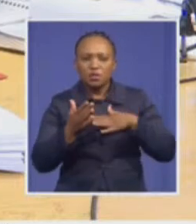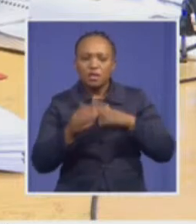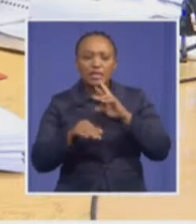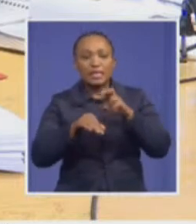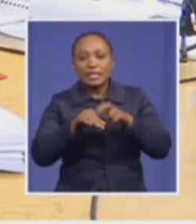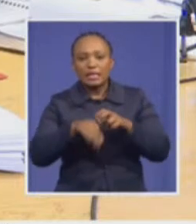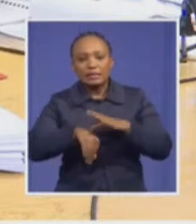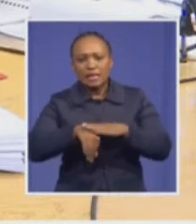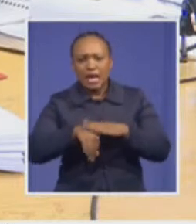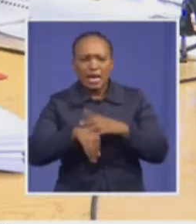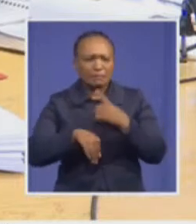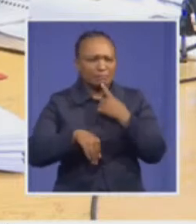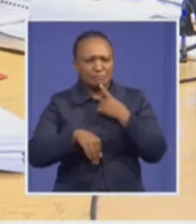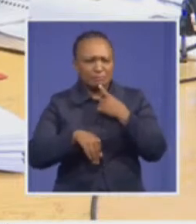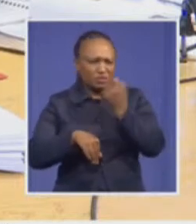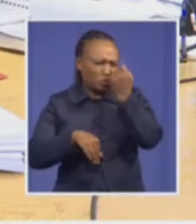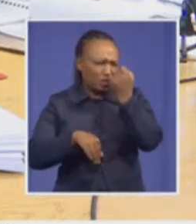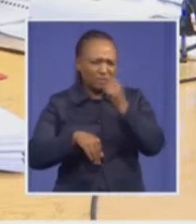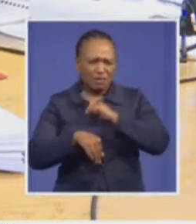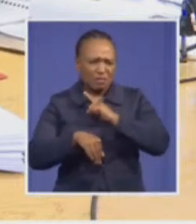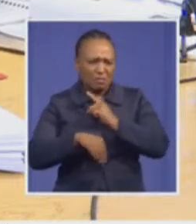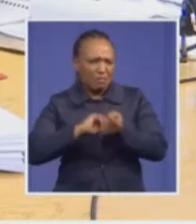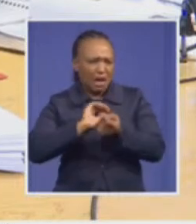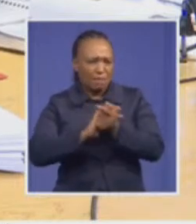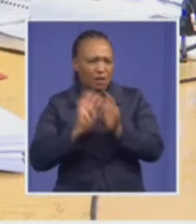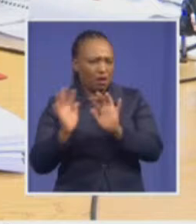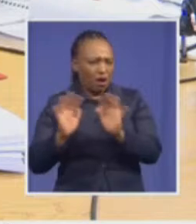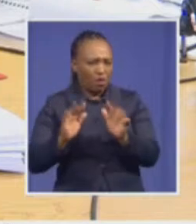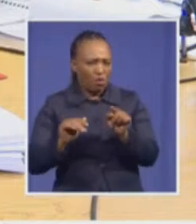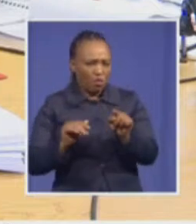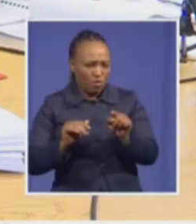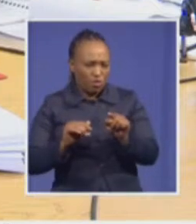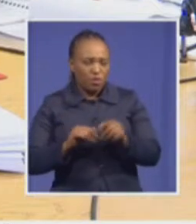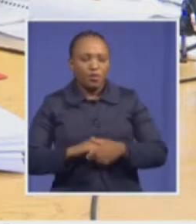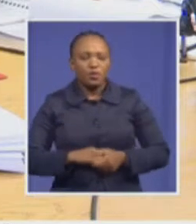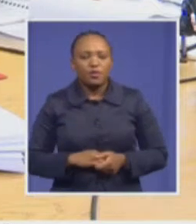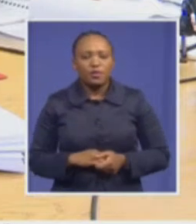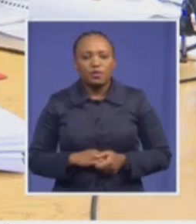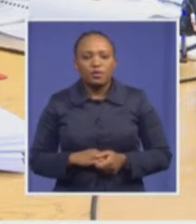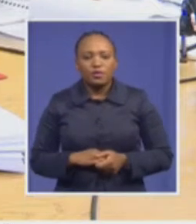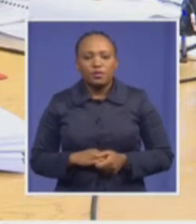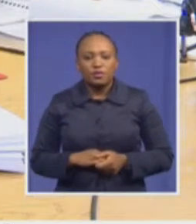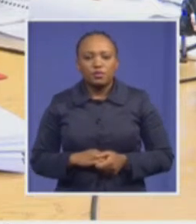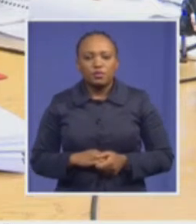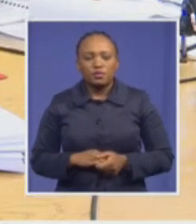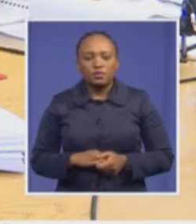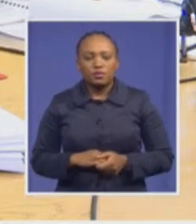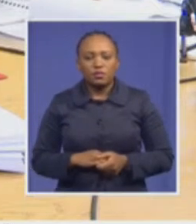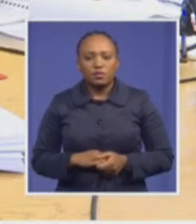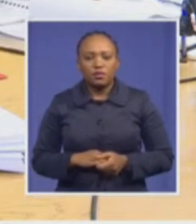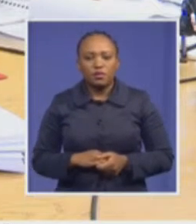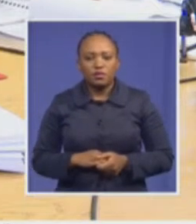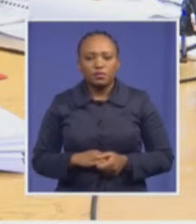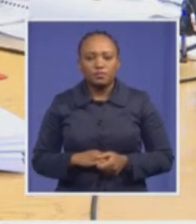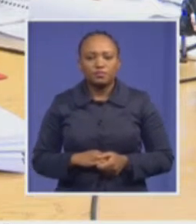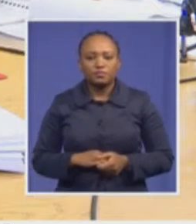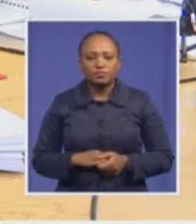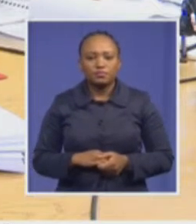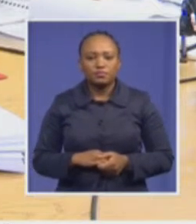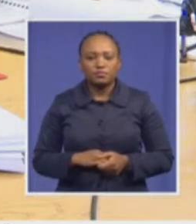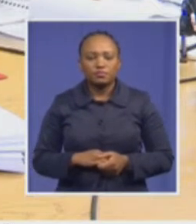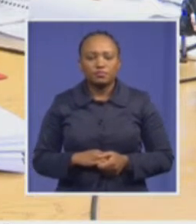circumstances under which this would have played. So the repeat doesn't take place? The repeat doesn't take